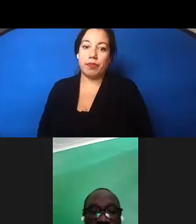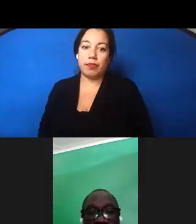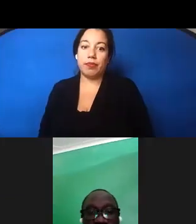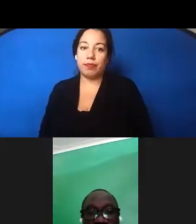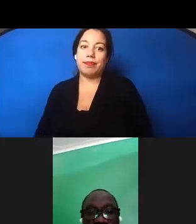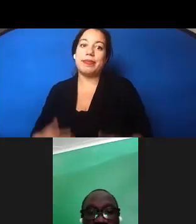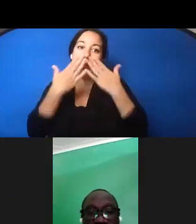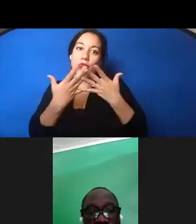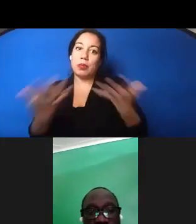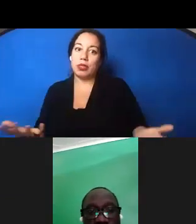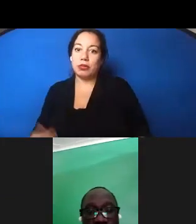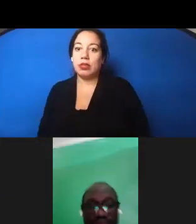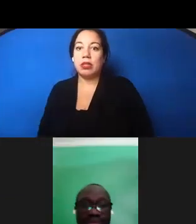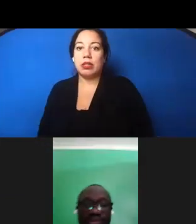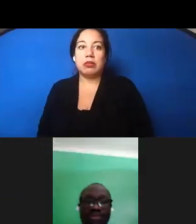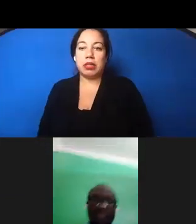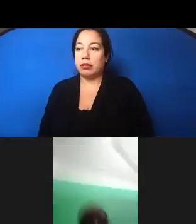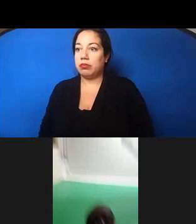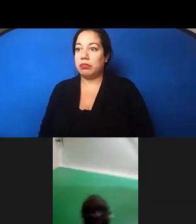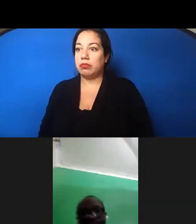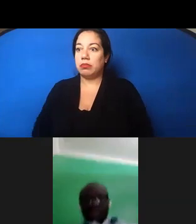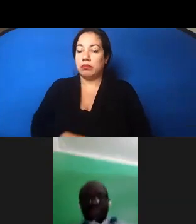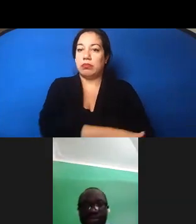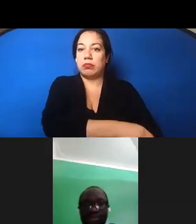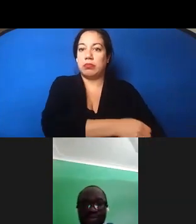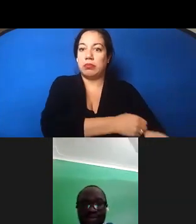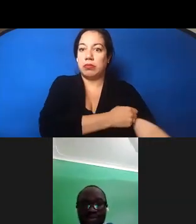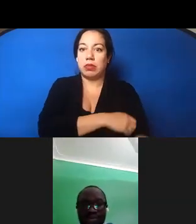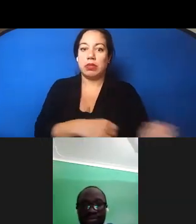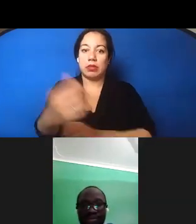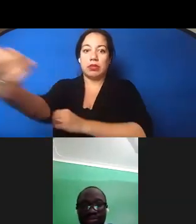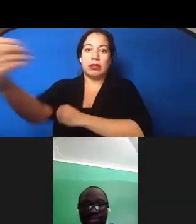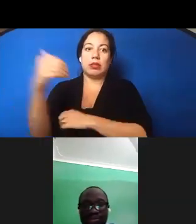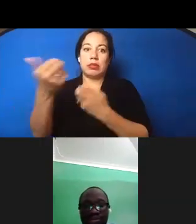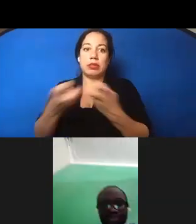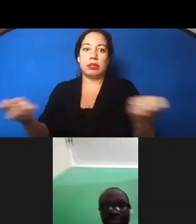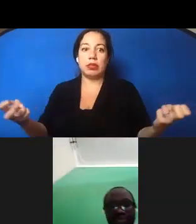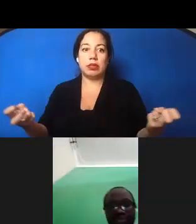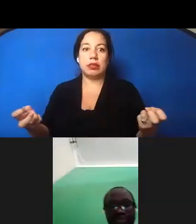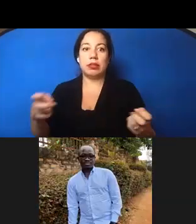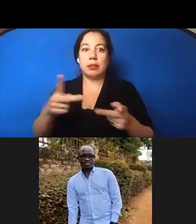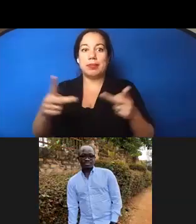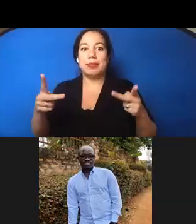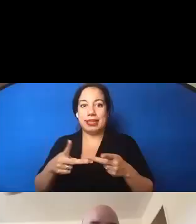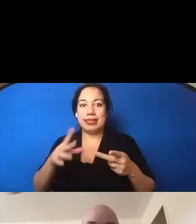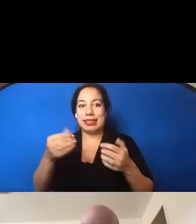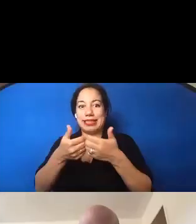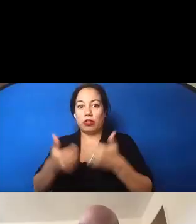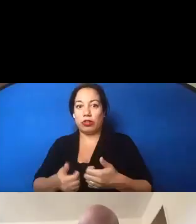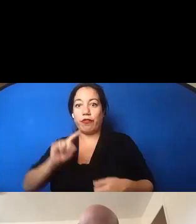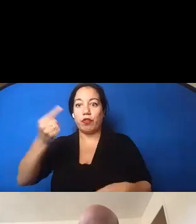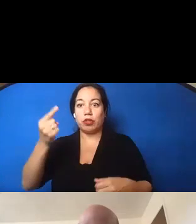Thank you very much. Our next panel focuses on place and segregation. And the first presenter